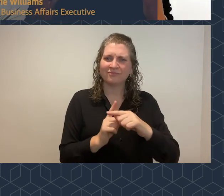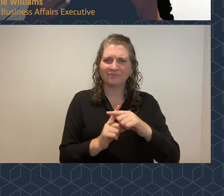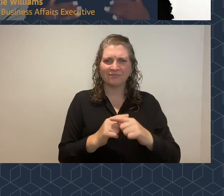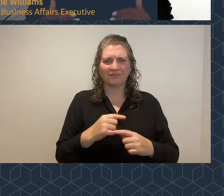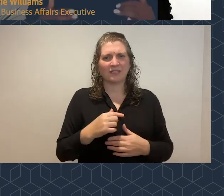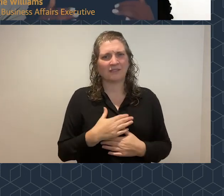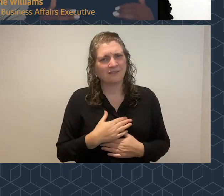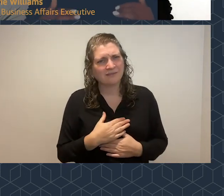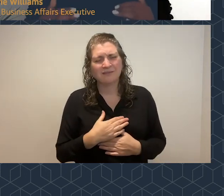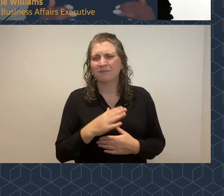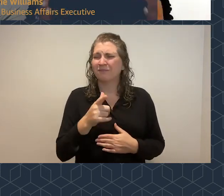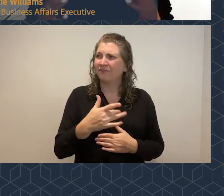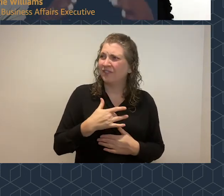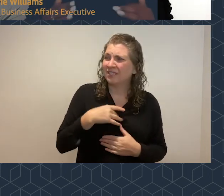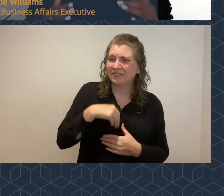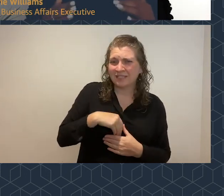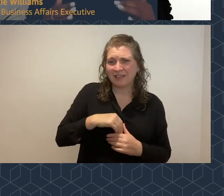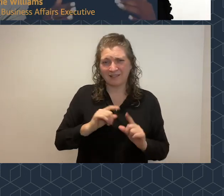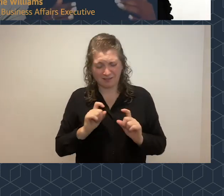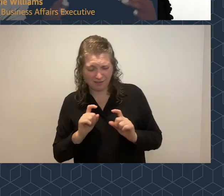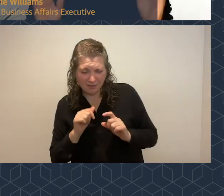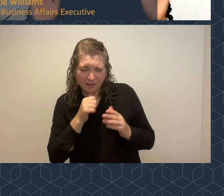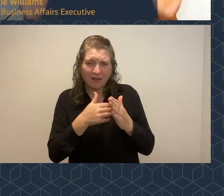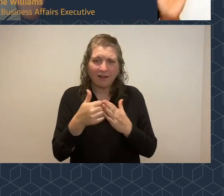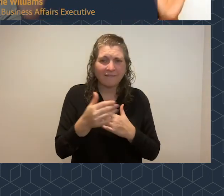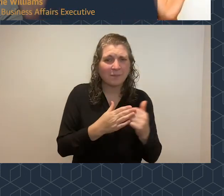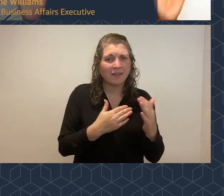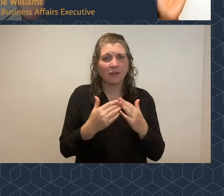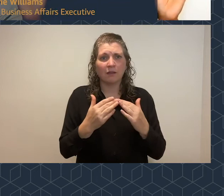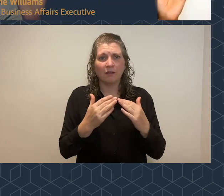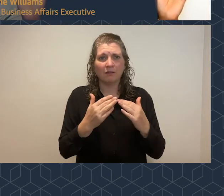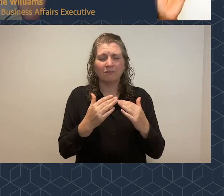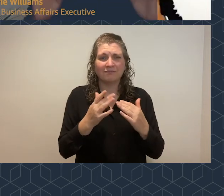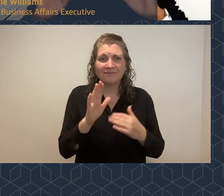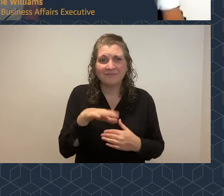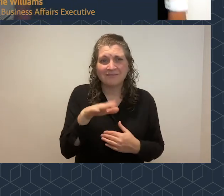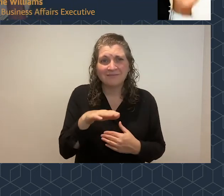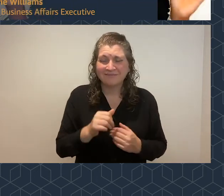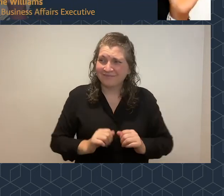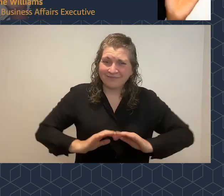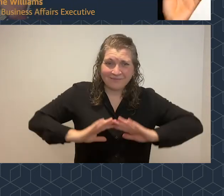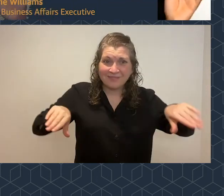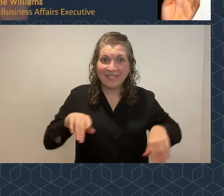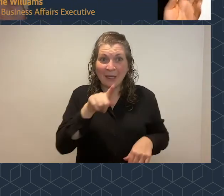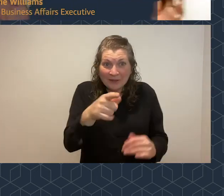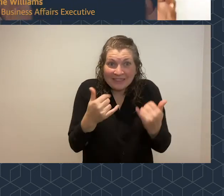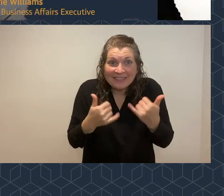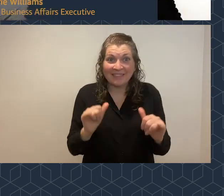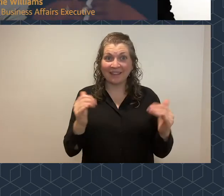once you have enough practice at it, at a certain point you realize I'm still here, and the sky hasn't fallen,